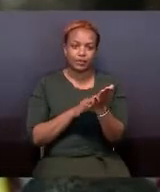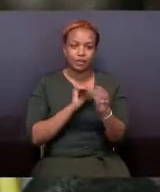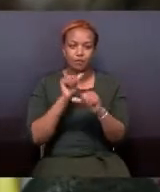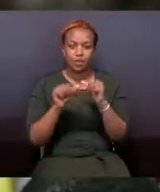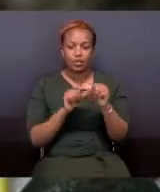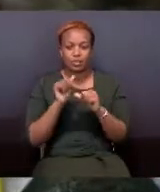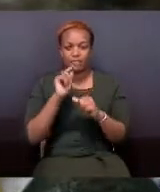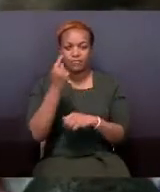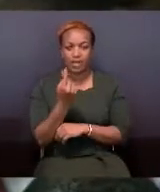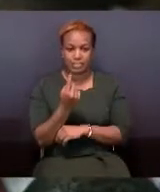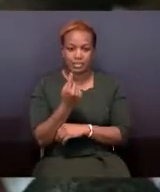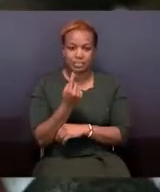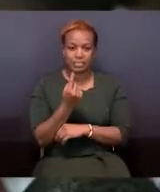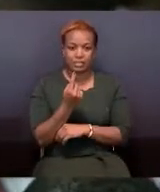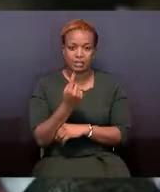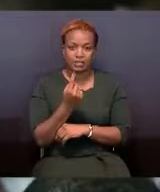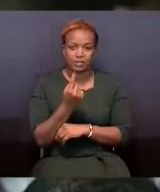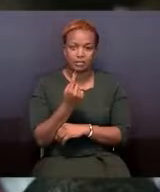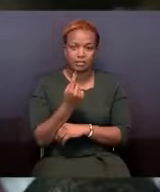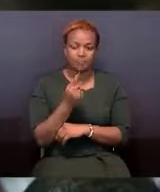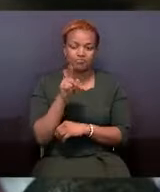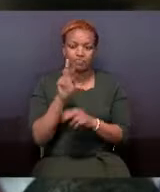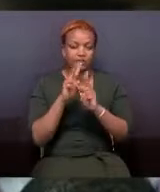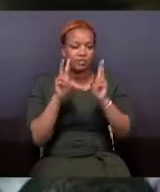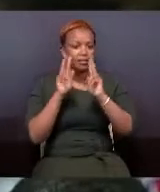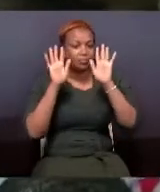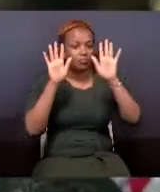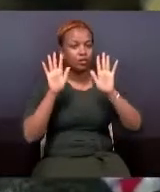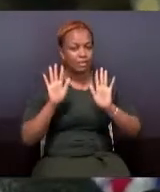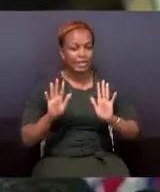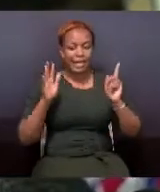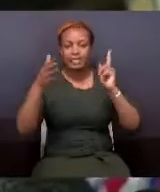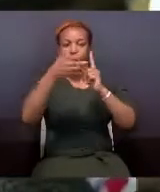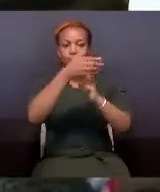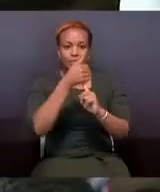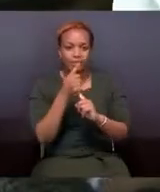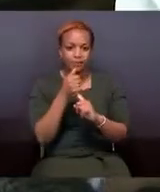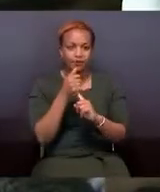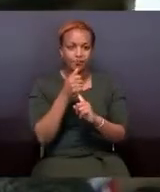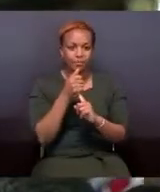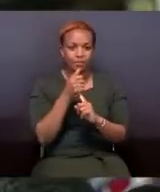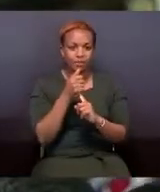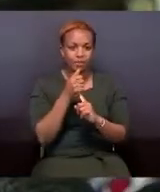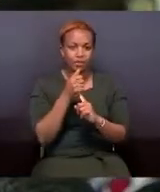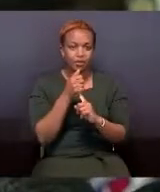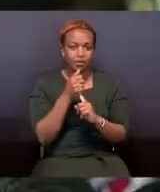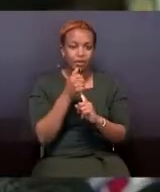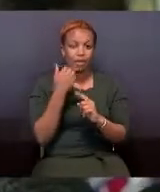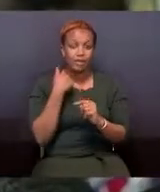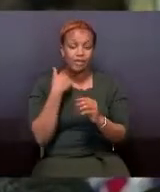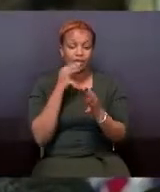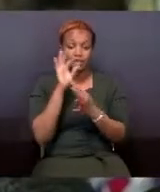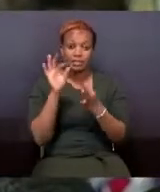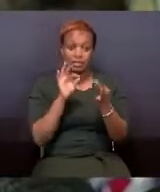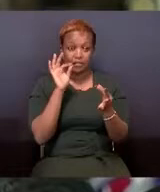first trade on AFTA, and I think it's a very exceptional achievement. However, I'd like to ask a specific question